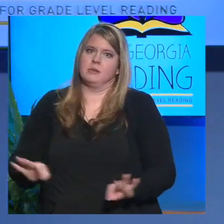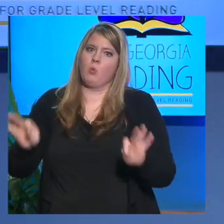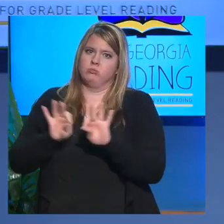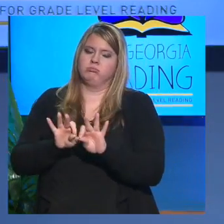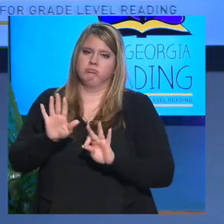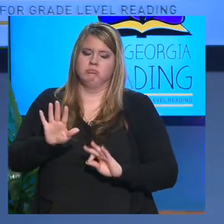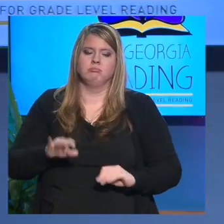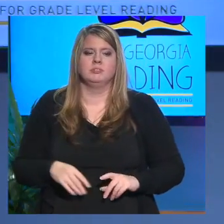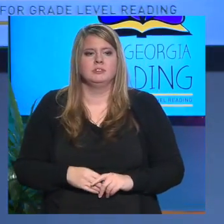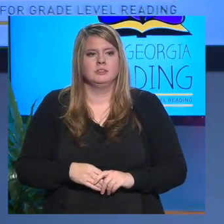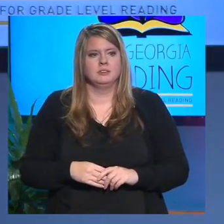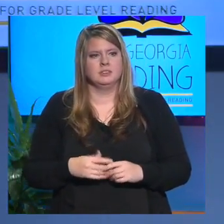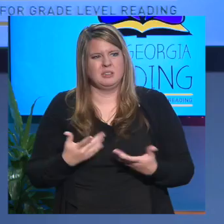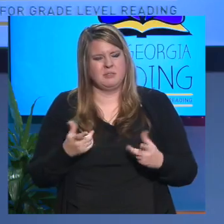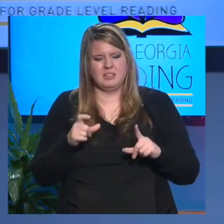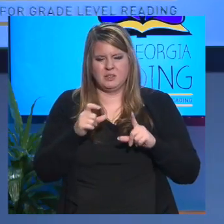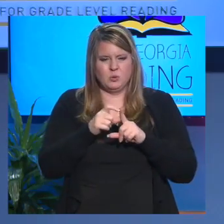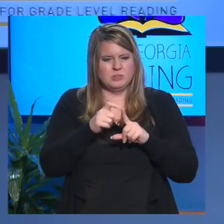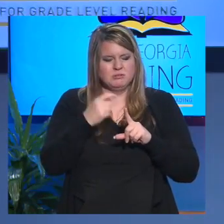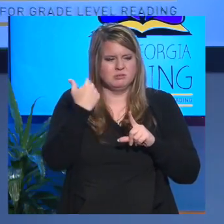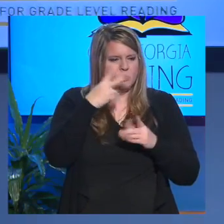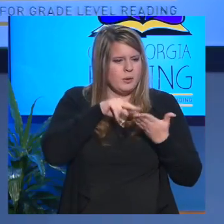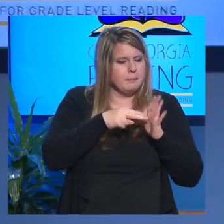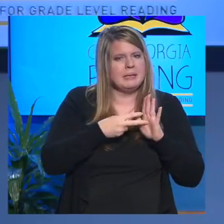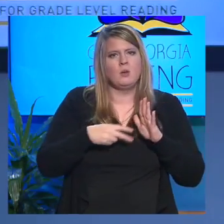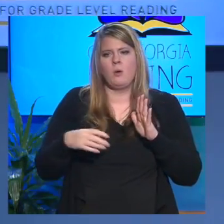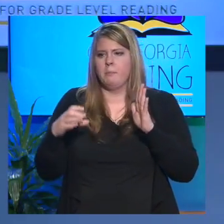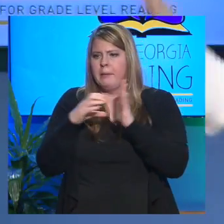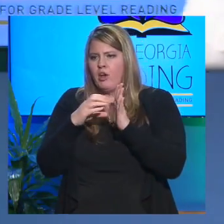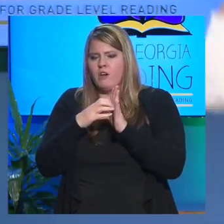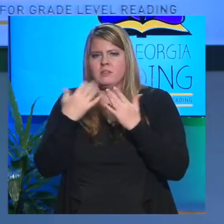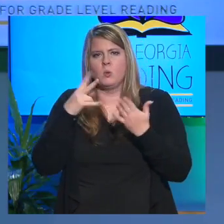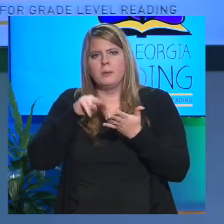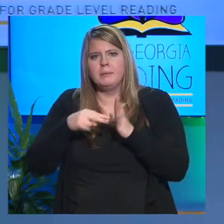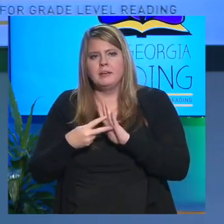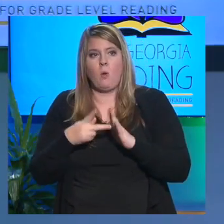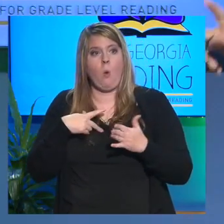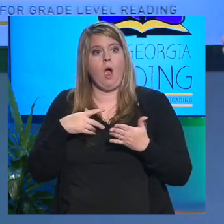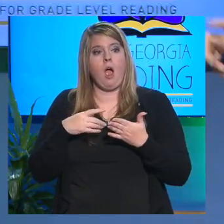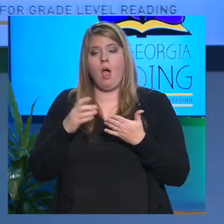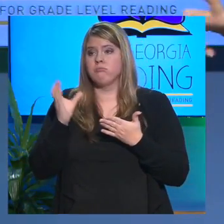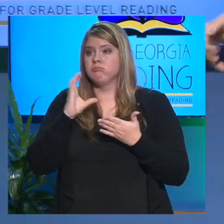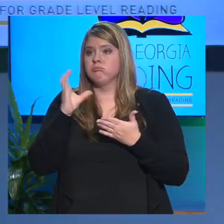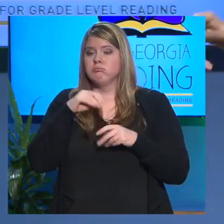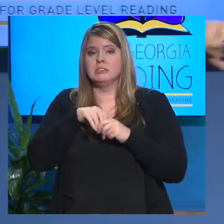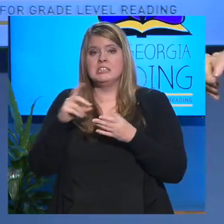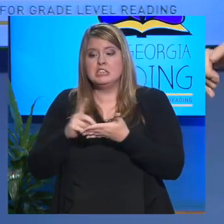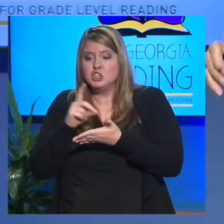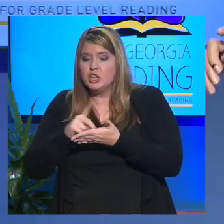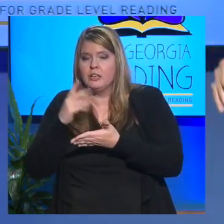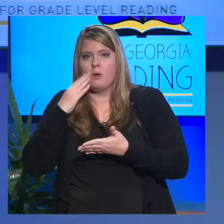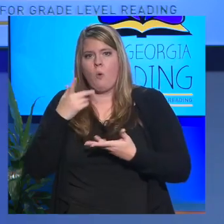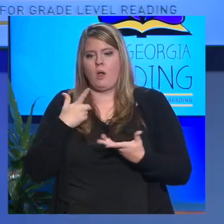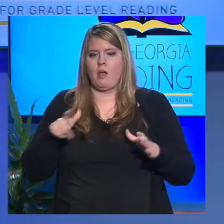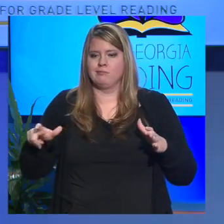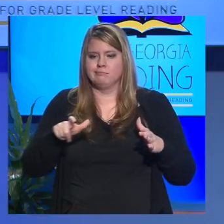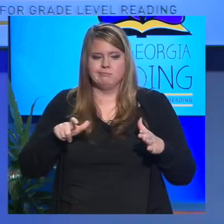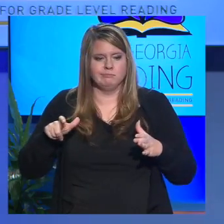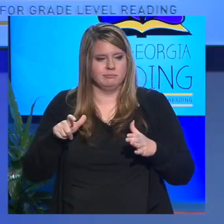And ask them what a word means, or ask them what a paragraph means, or look it up in the dictionary. What an idea. Or go on, you know.